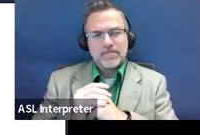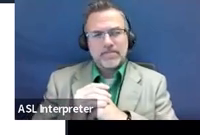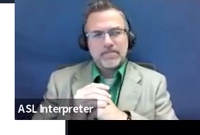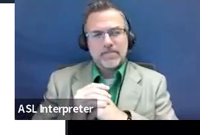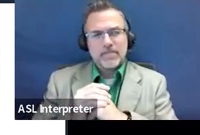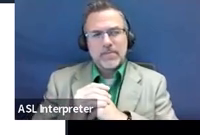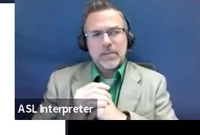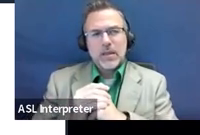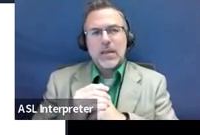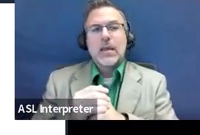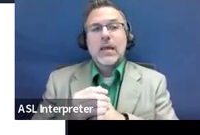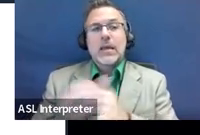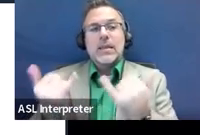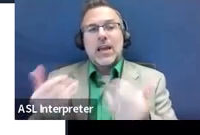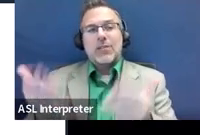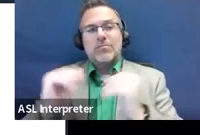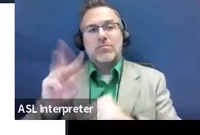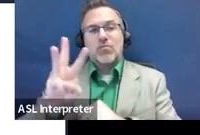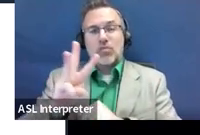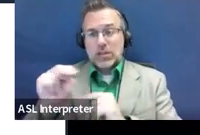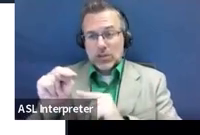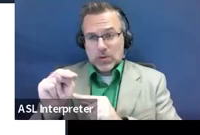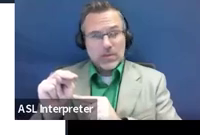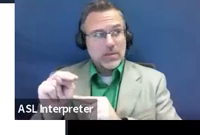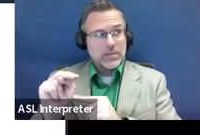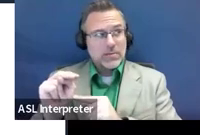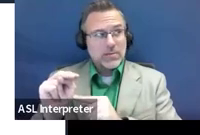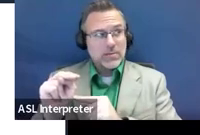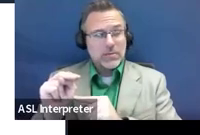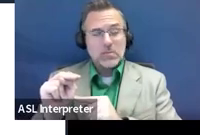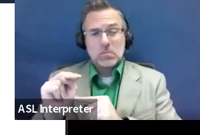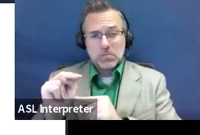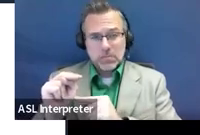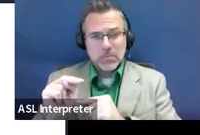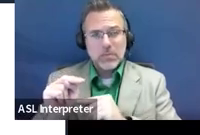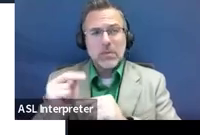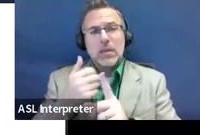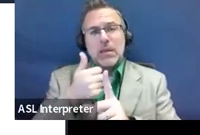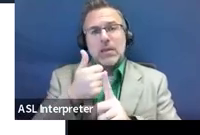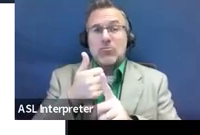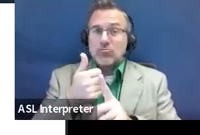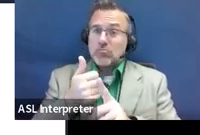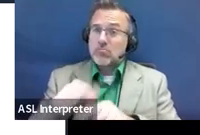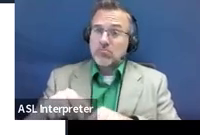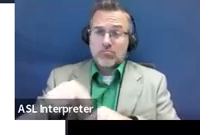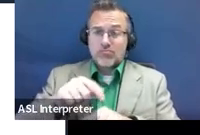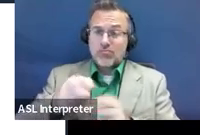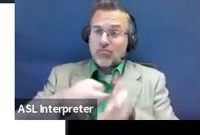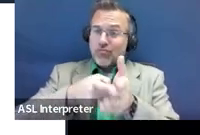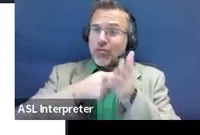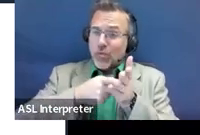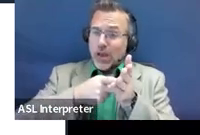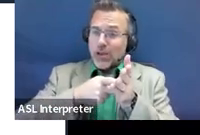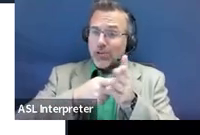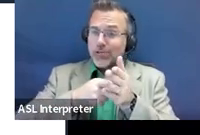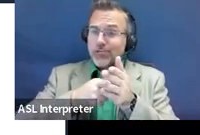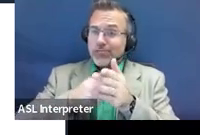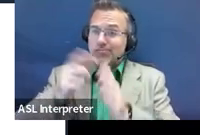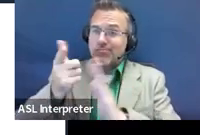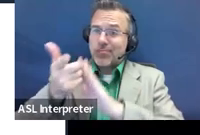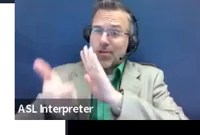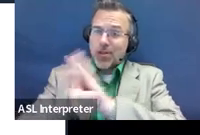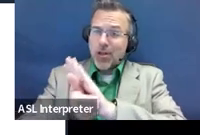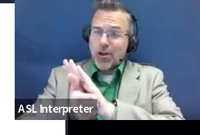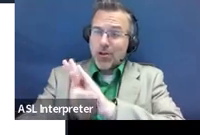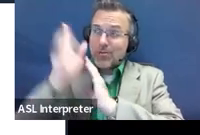So let's just talk about the written notice a little bit. This is based on federal law from IDEA, and it's